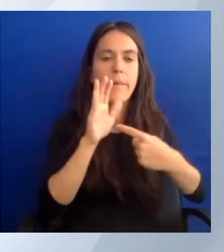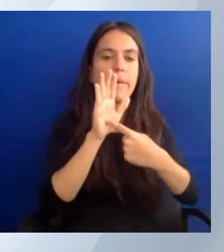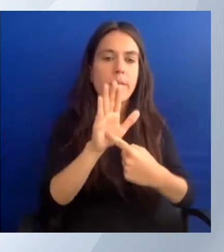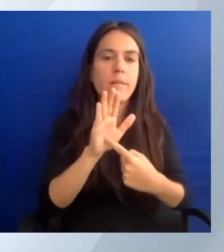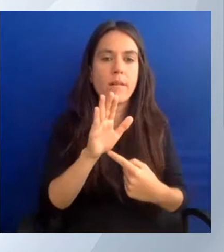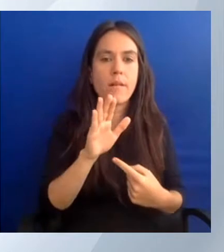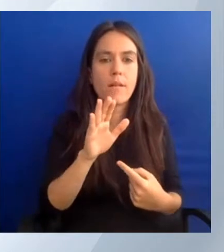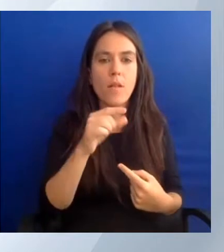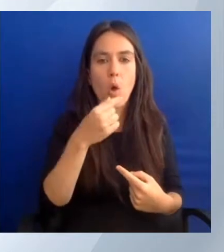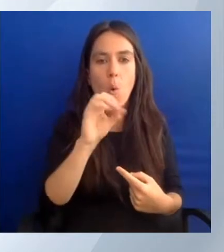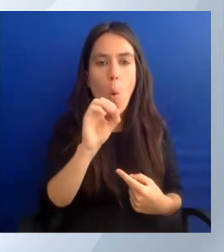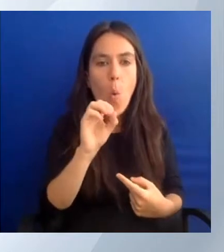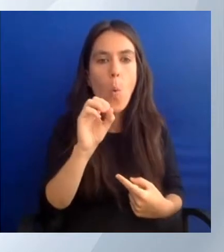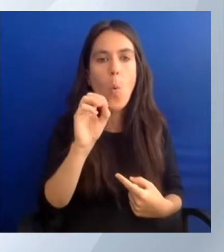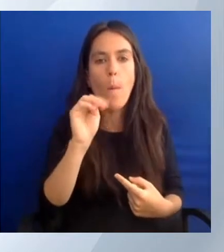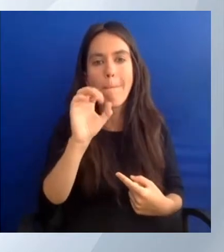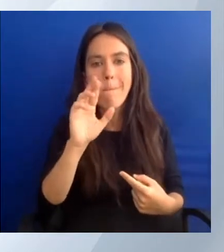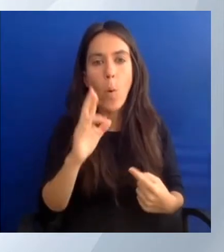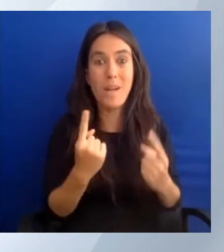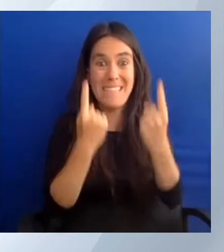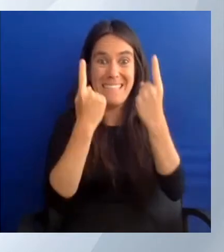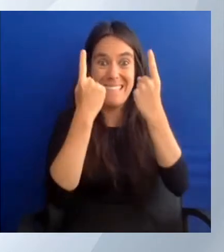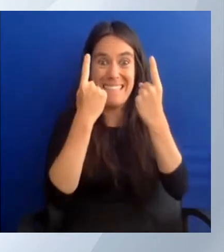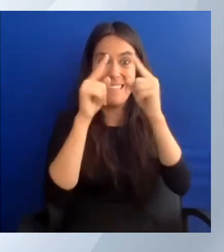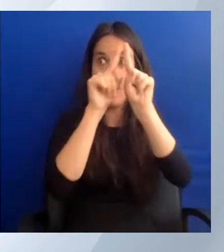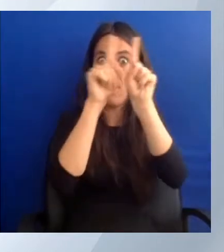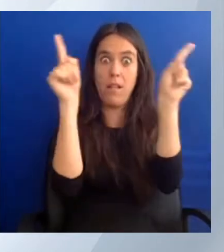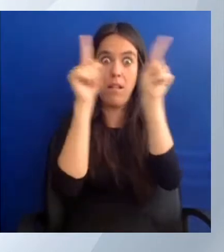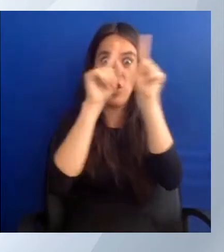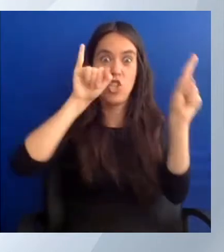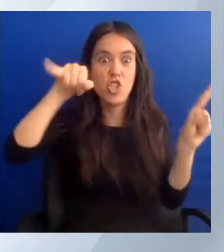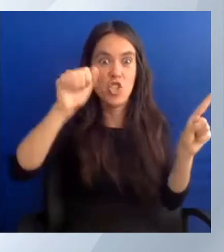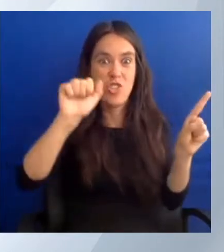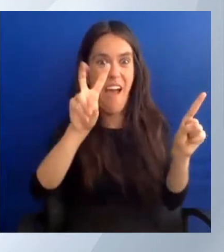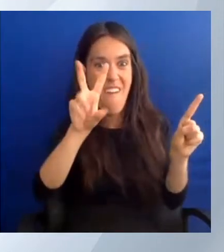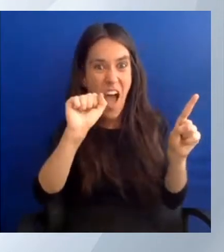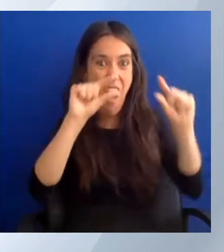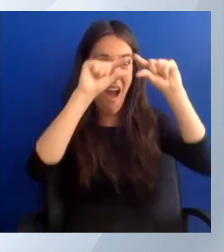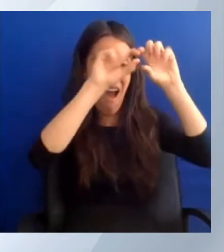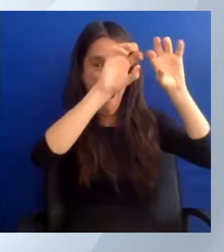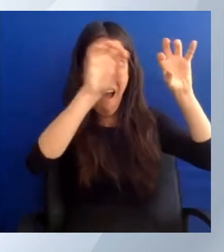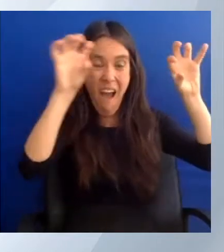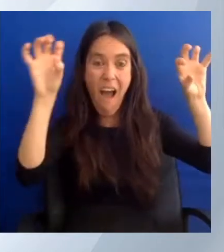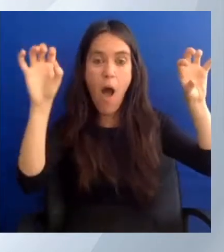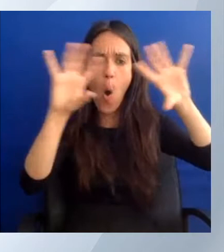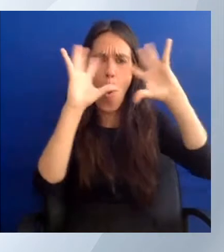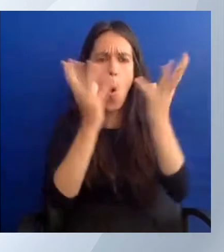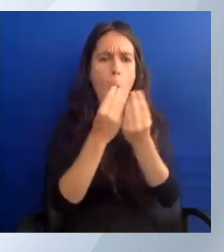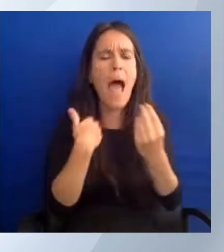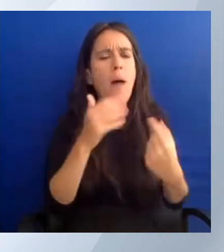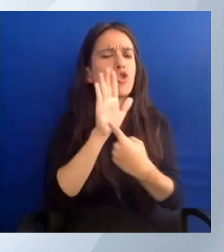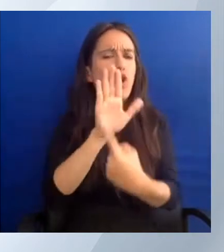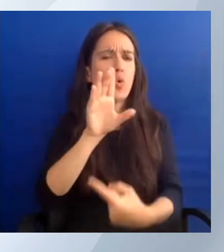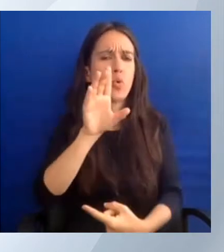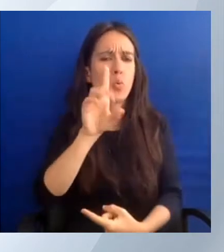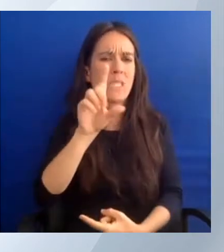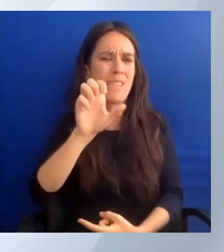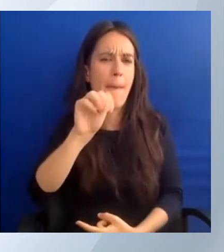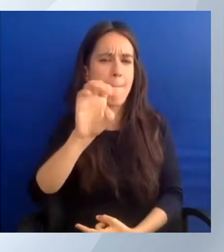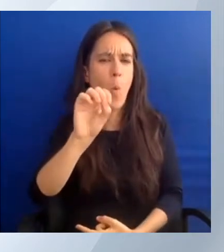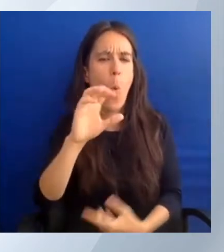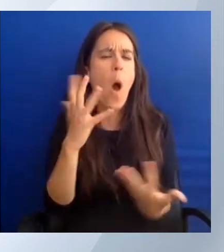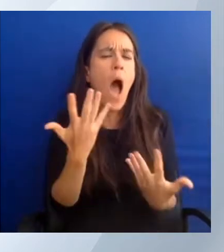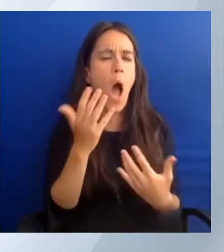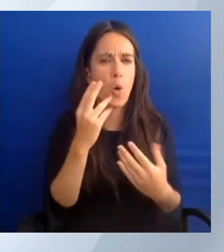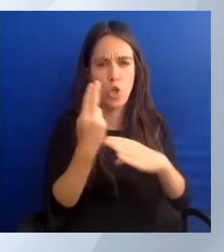Python, .NET, Java, C++, and more. When I will show you some demo, I'll show you that how you can make use of this building